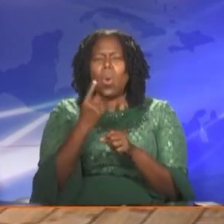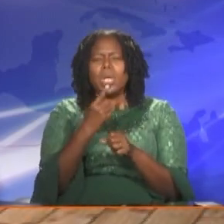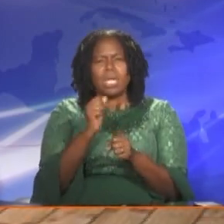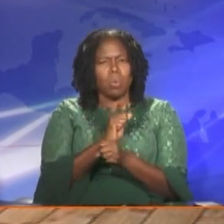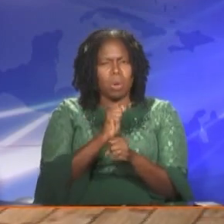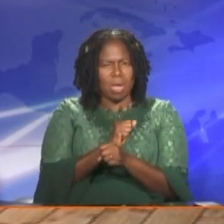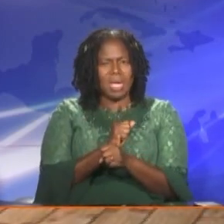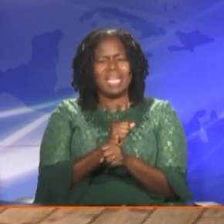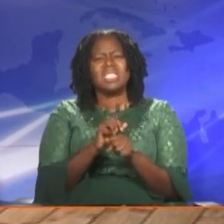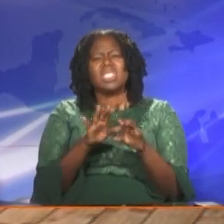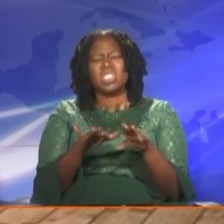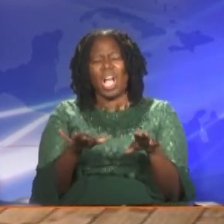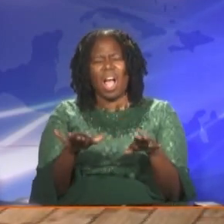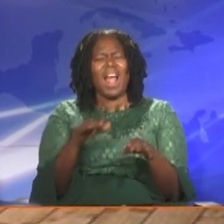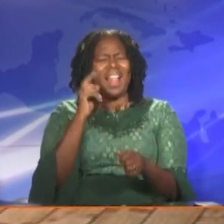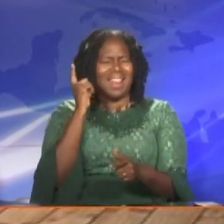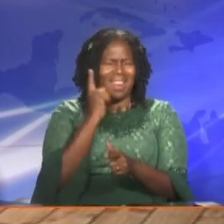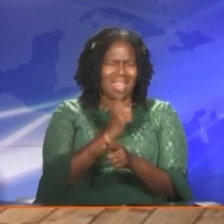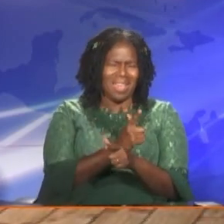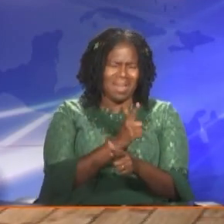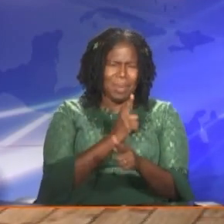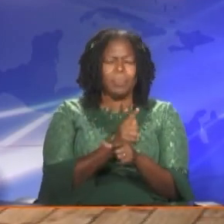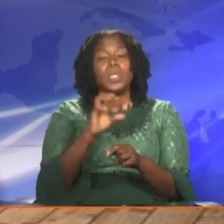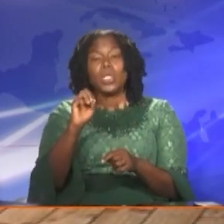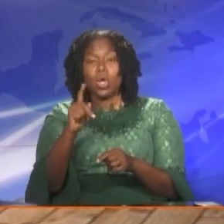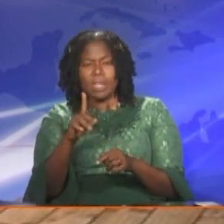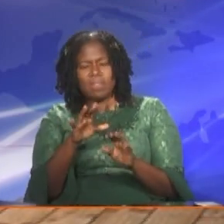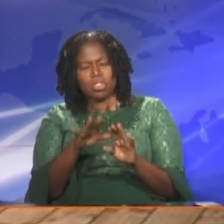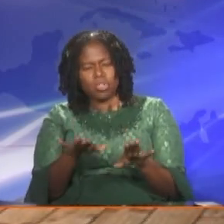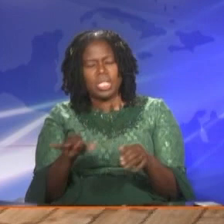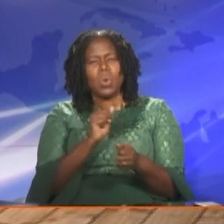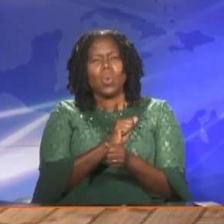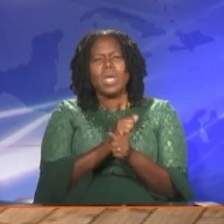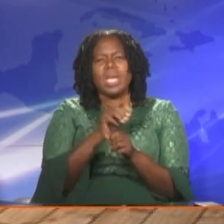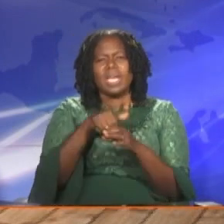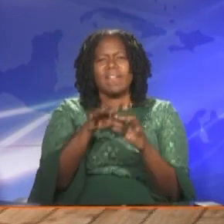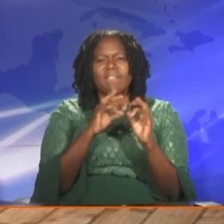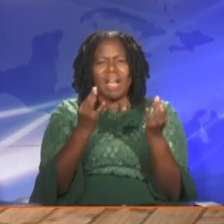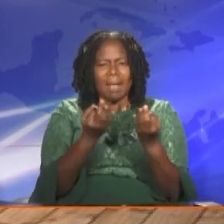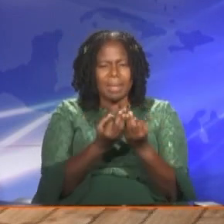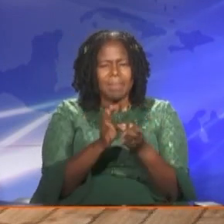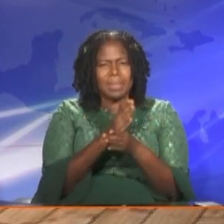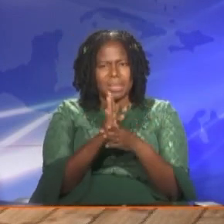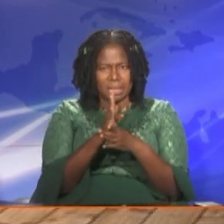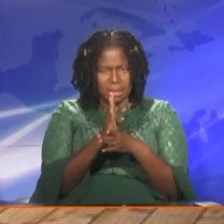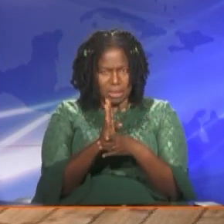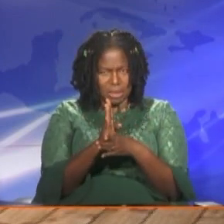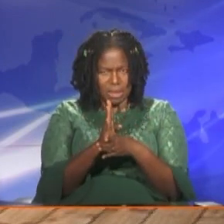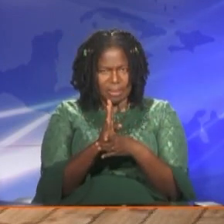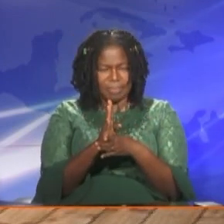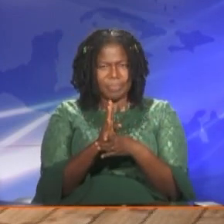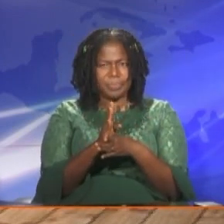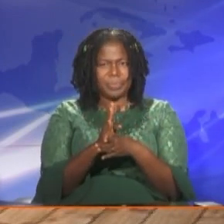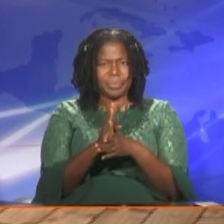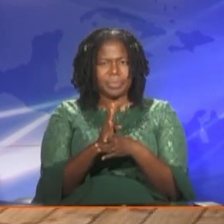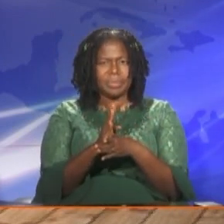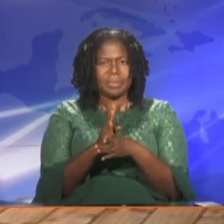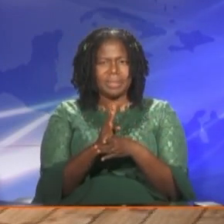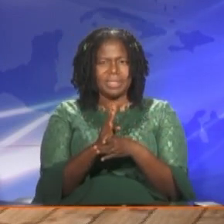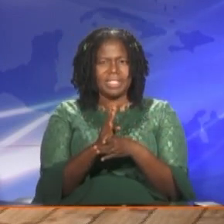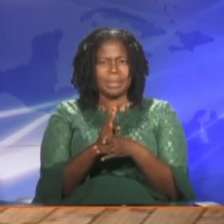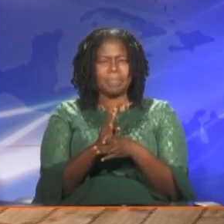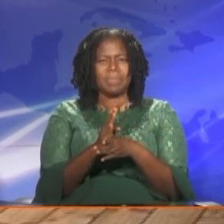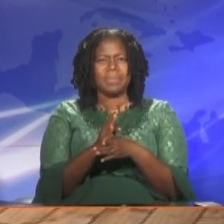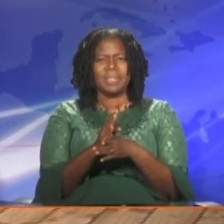okay for a child to work in the family business, once it's impacting on their education, their school, and they may